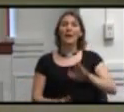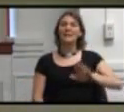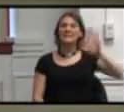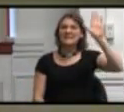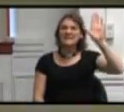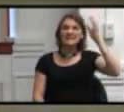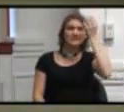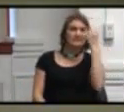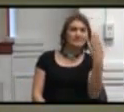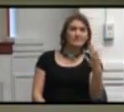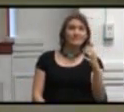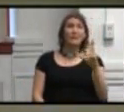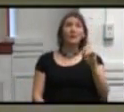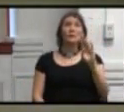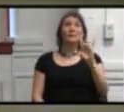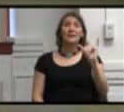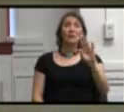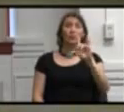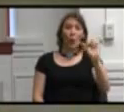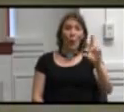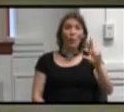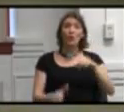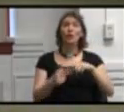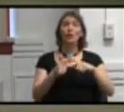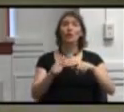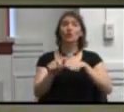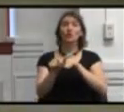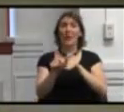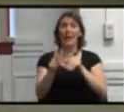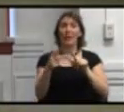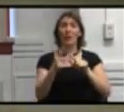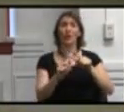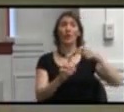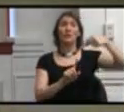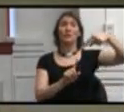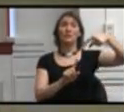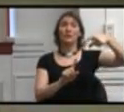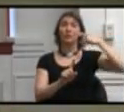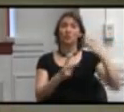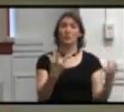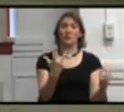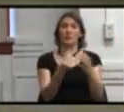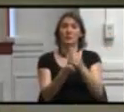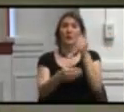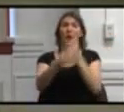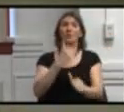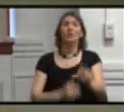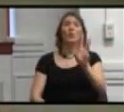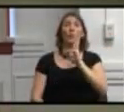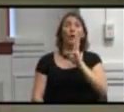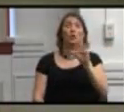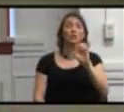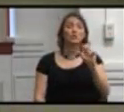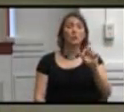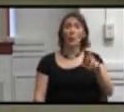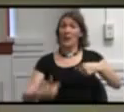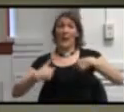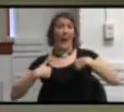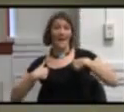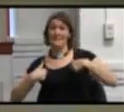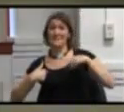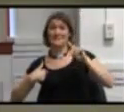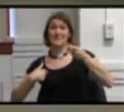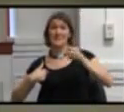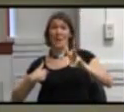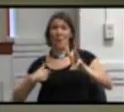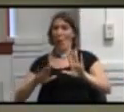the utility roller, utility trailer, and the radio tower generator should be under the water and sewer commissioners. Excellent. And that way